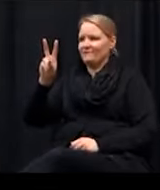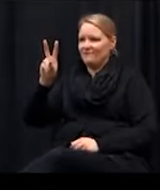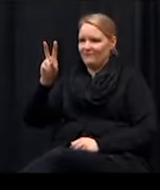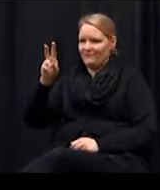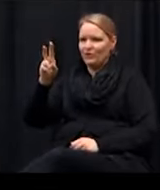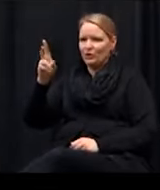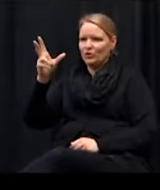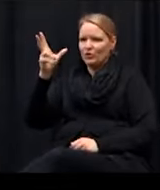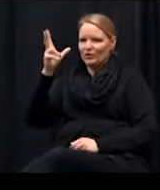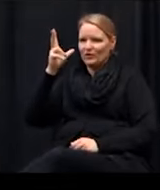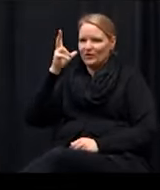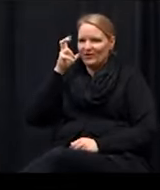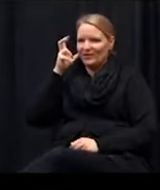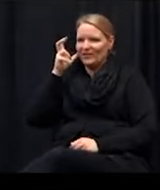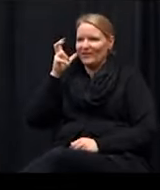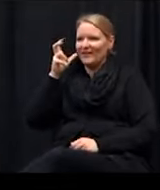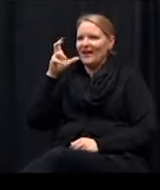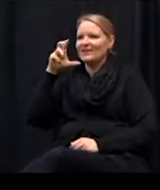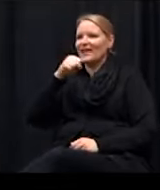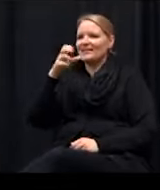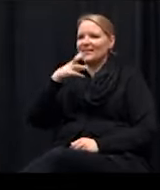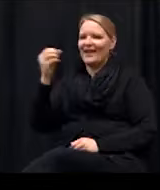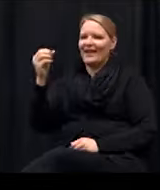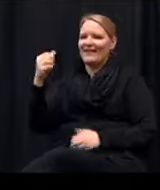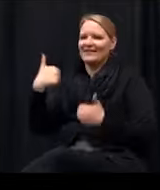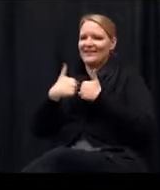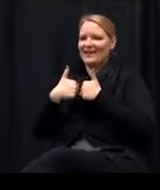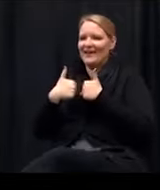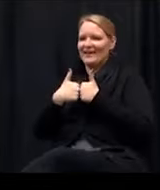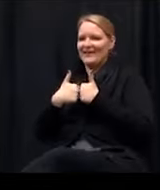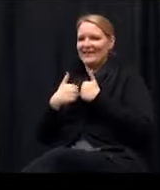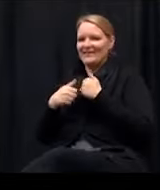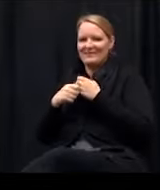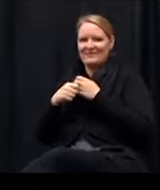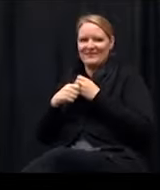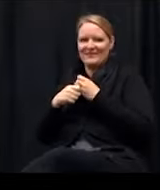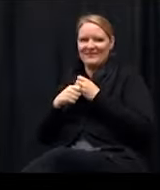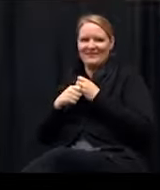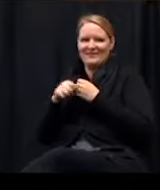ever heard of the yes and game? So it's wonderful, so practice is at